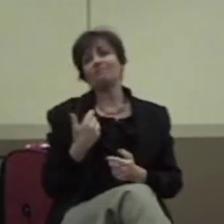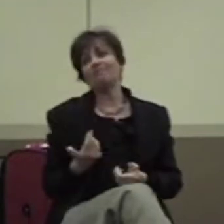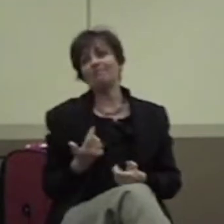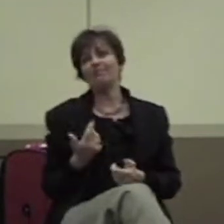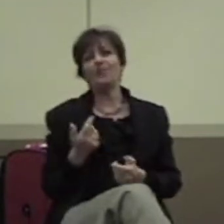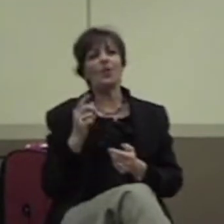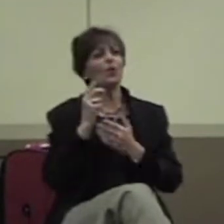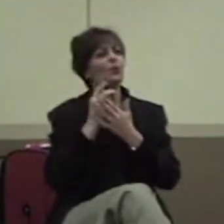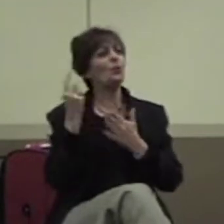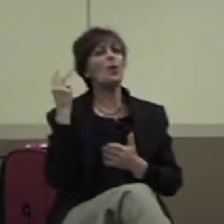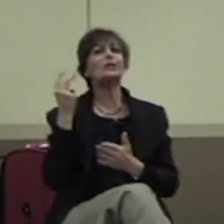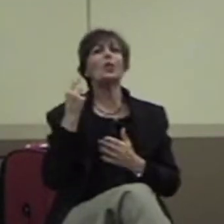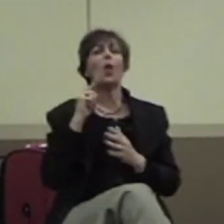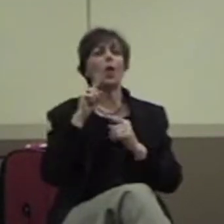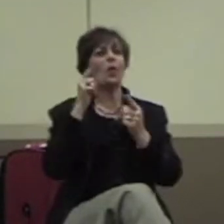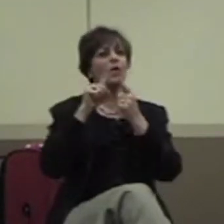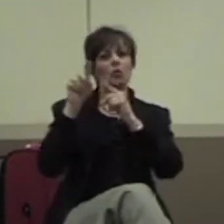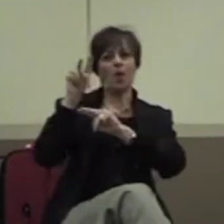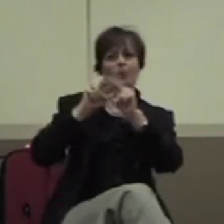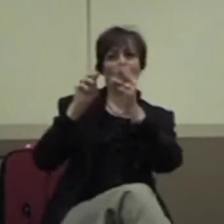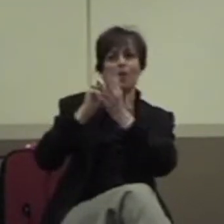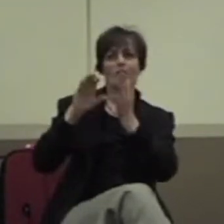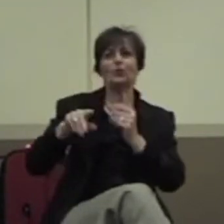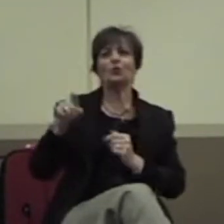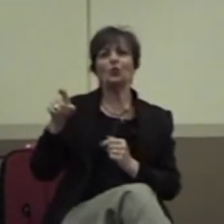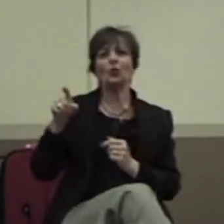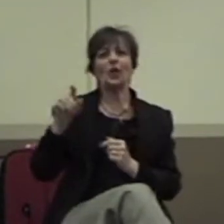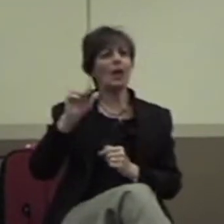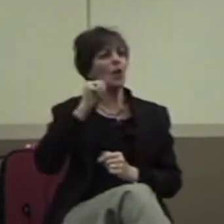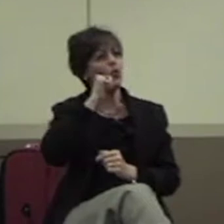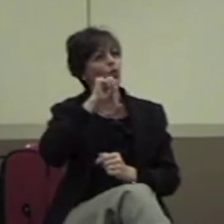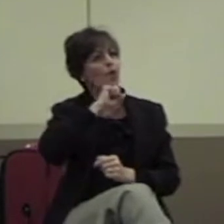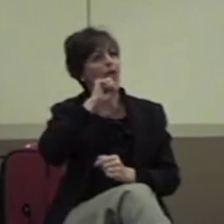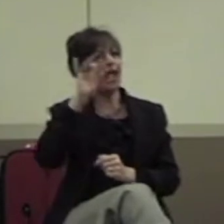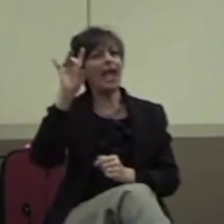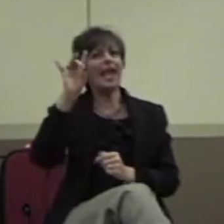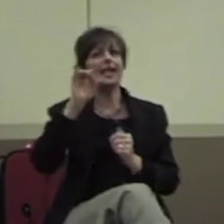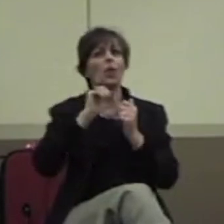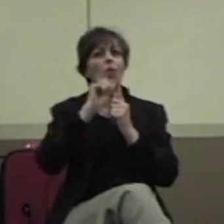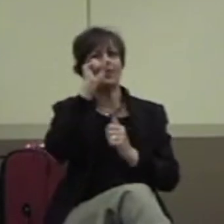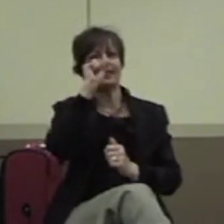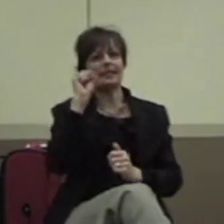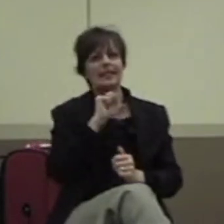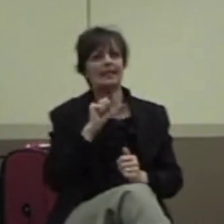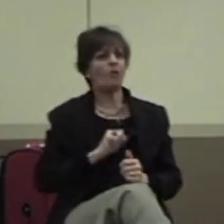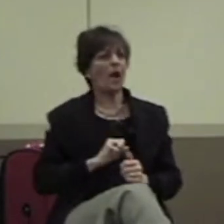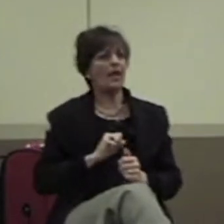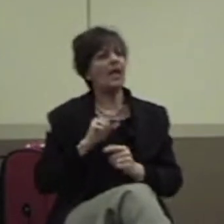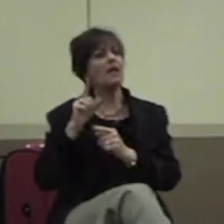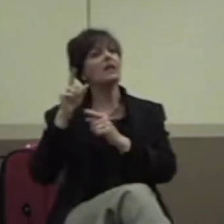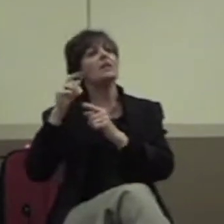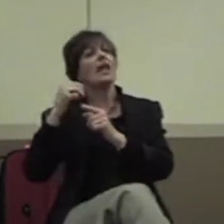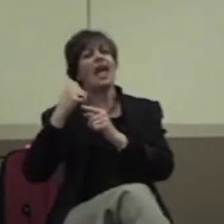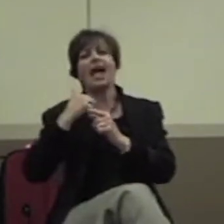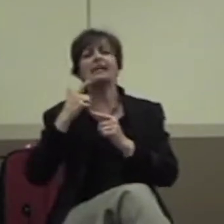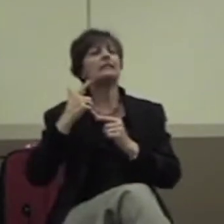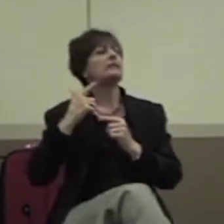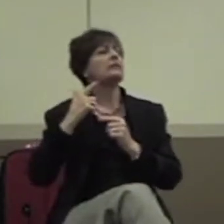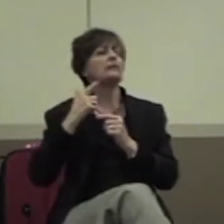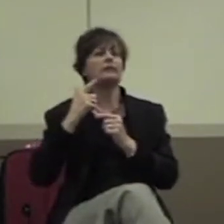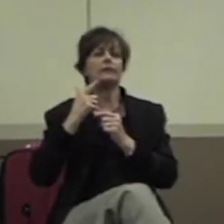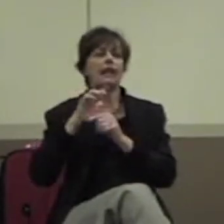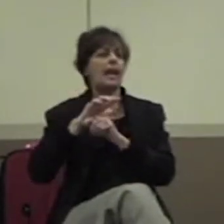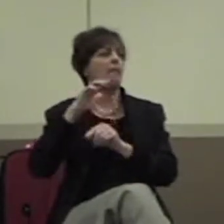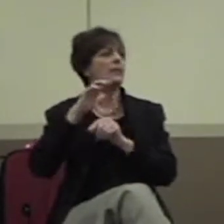I just 2 weeks ago went to go observe a student, little girl, 8 years old, has schizophrenia, has a schizophrenic